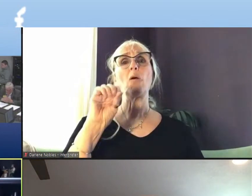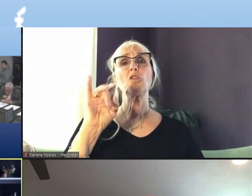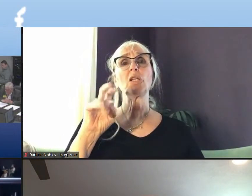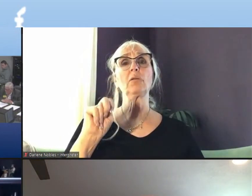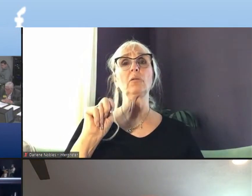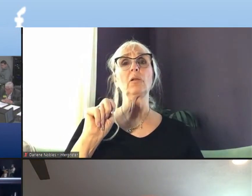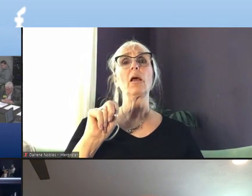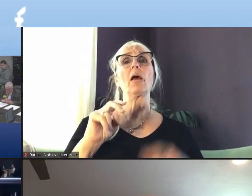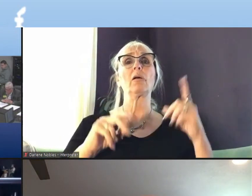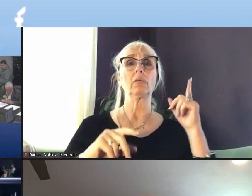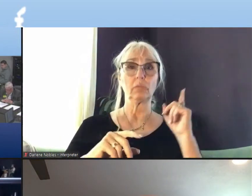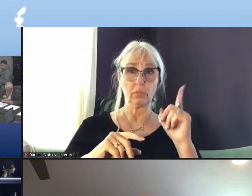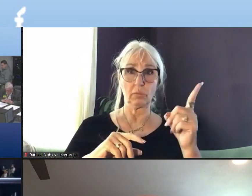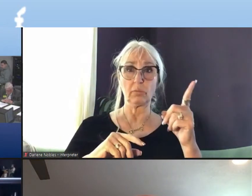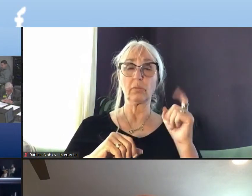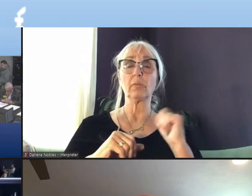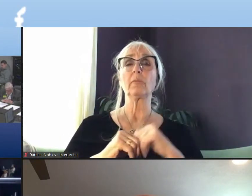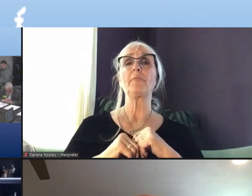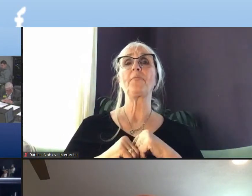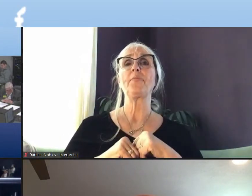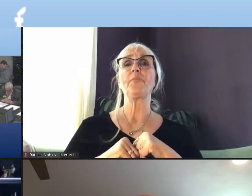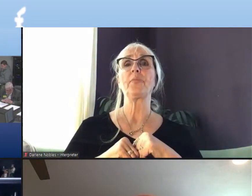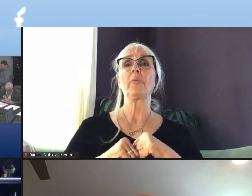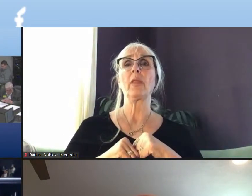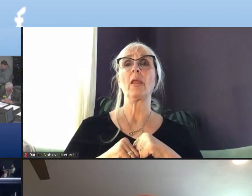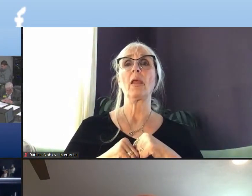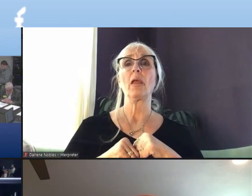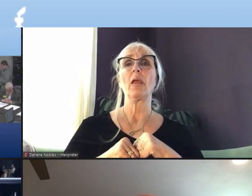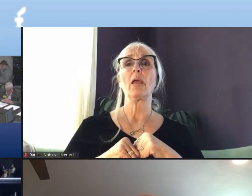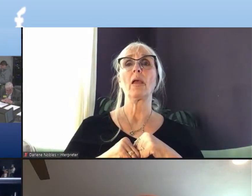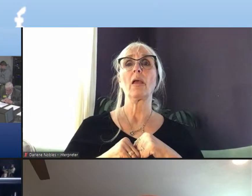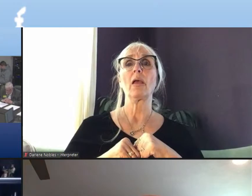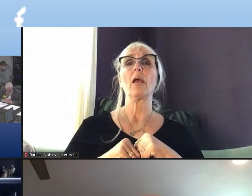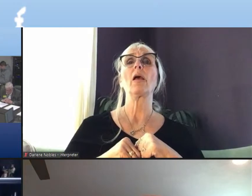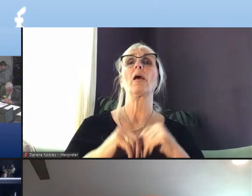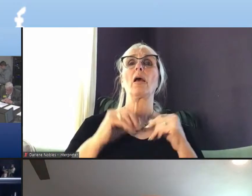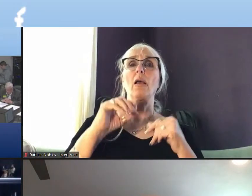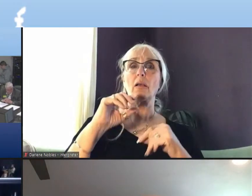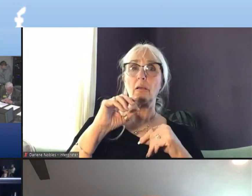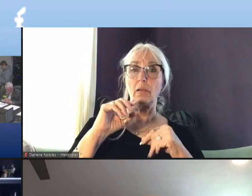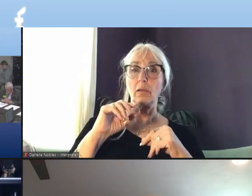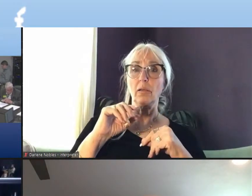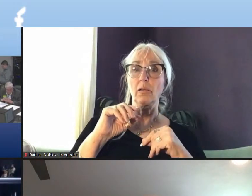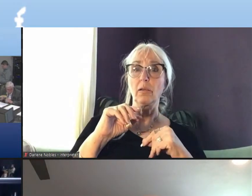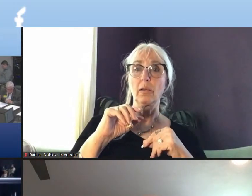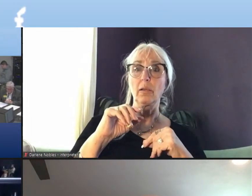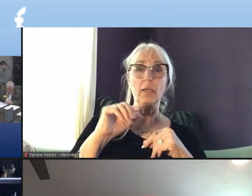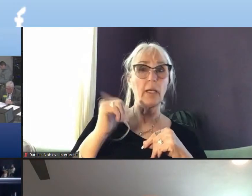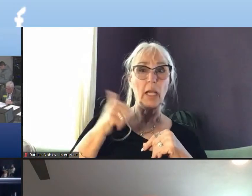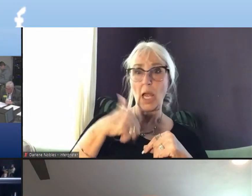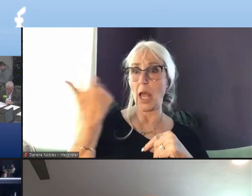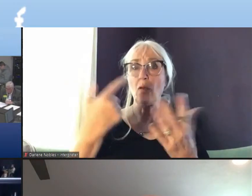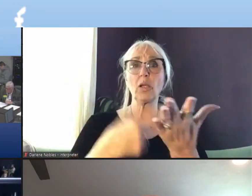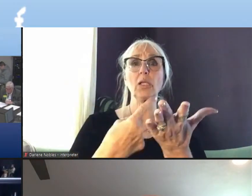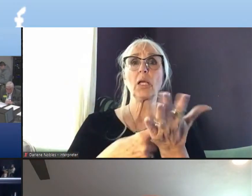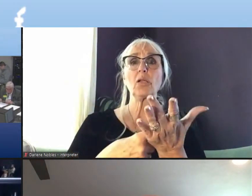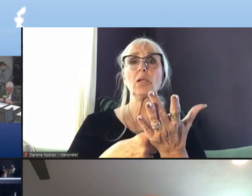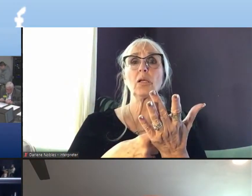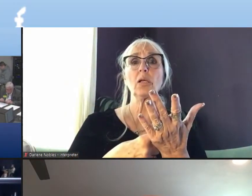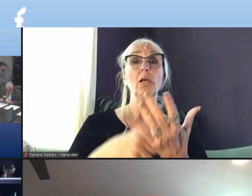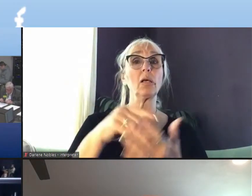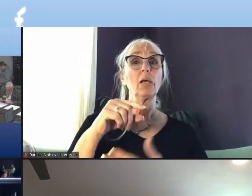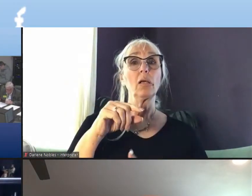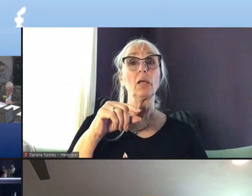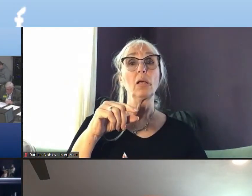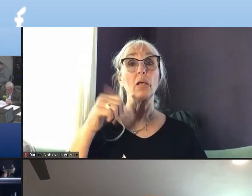motion if it needs to be a motion. Yeah. All right. Second. Have a motion and a second. Any other discussion? No other discussion. All in favor say aye. Aye.